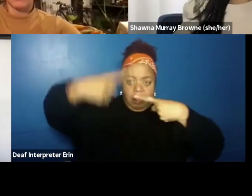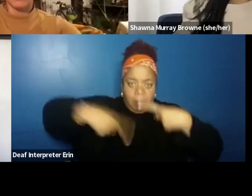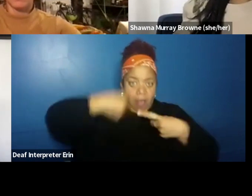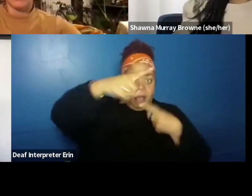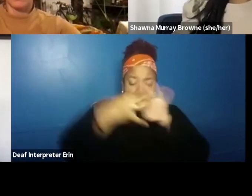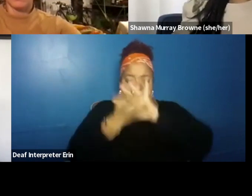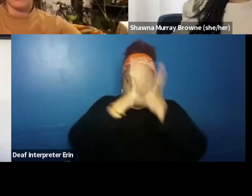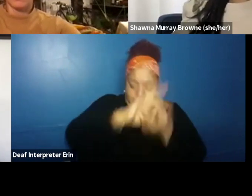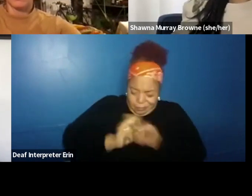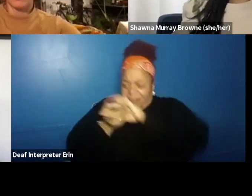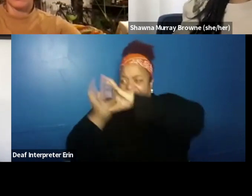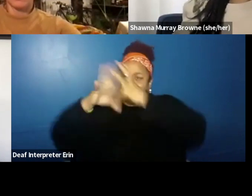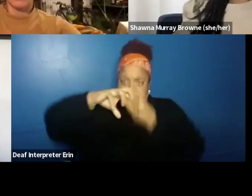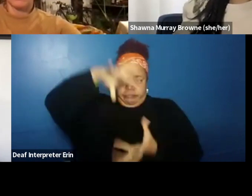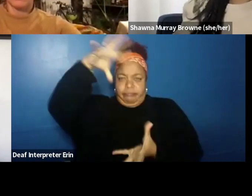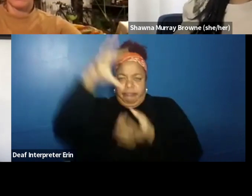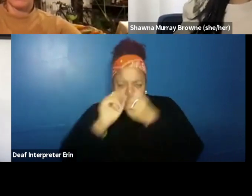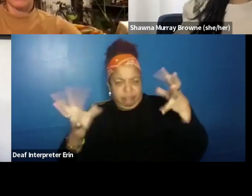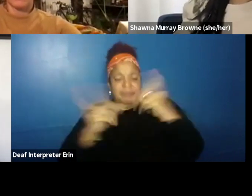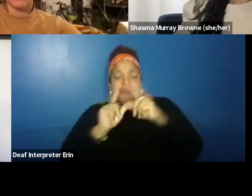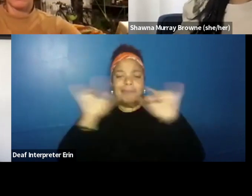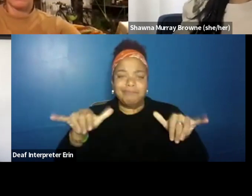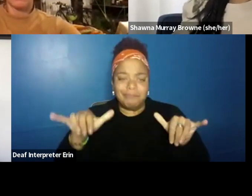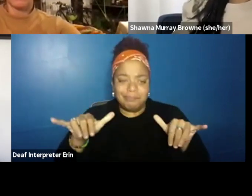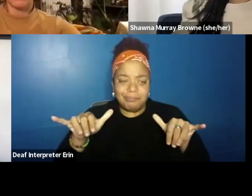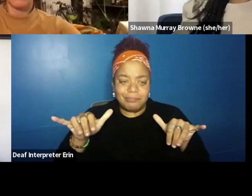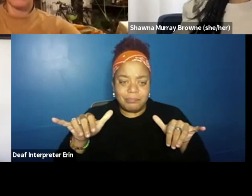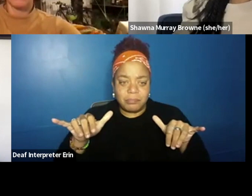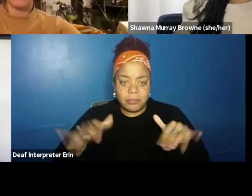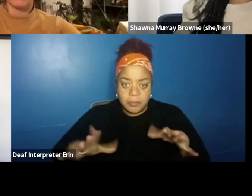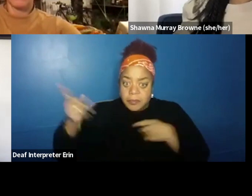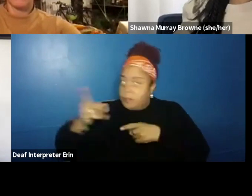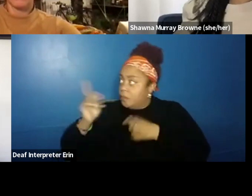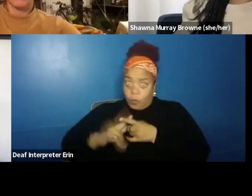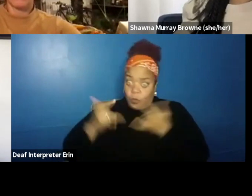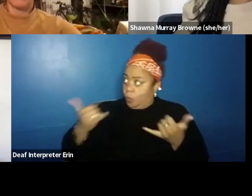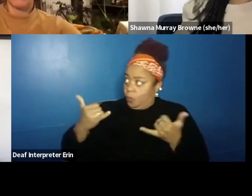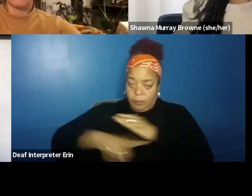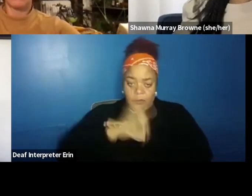to assert control and uphold white settler colonialism.